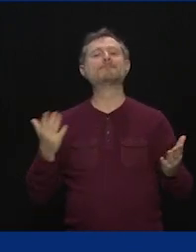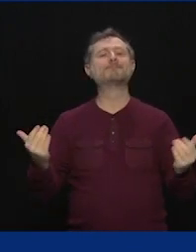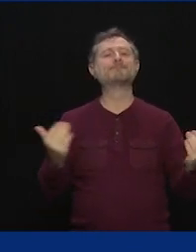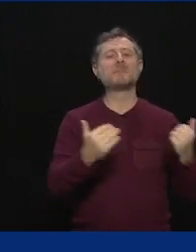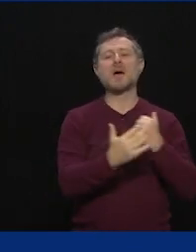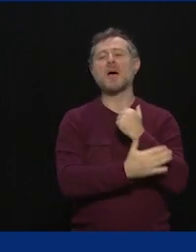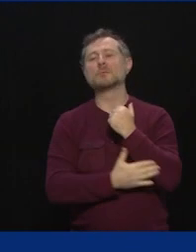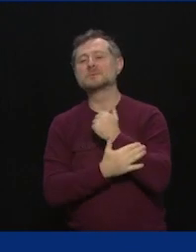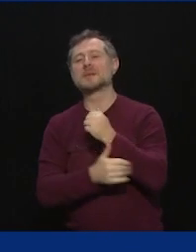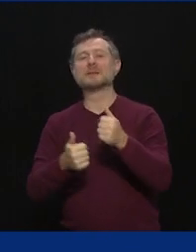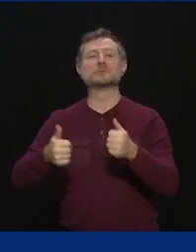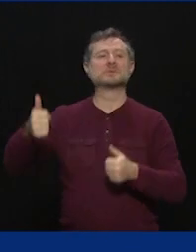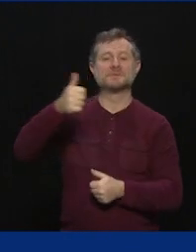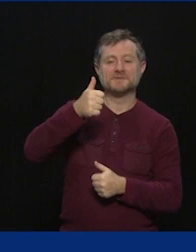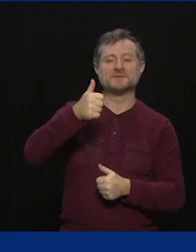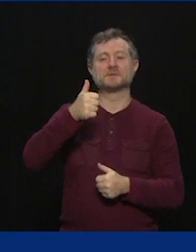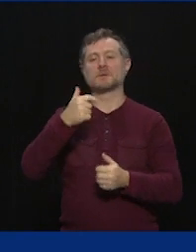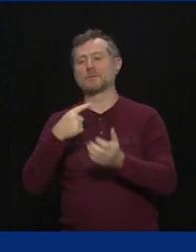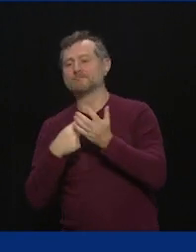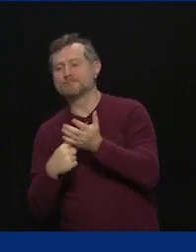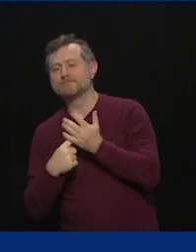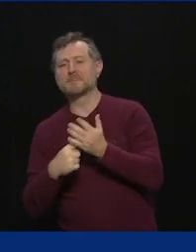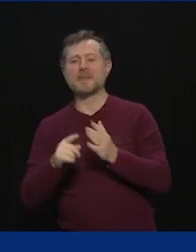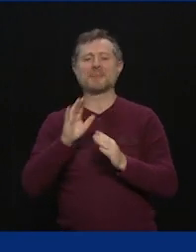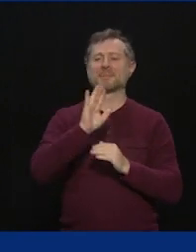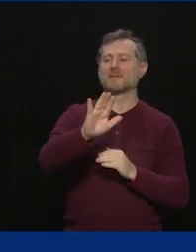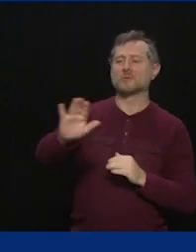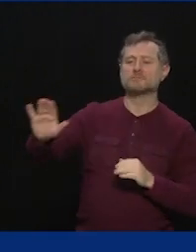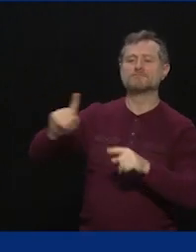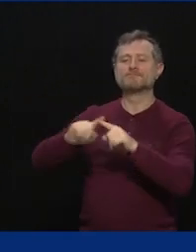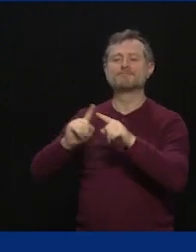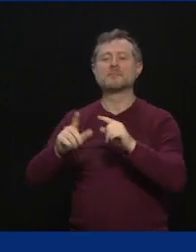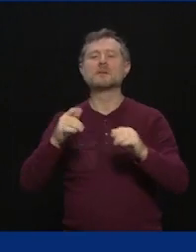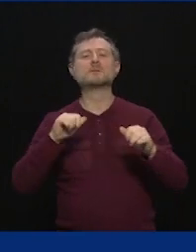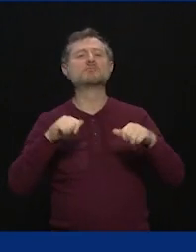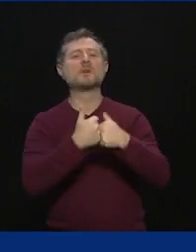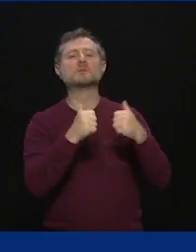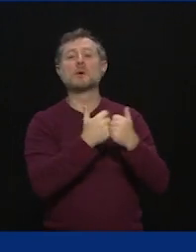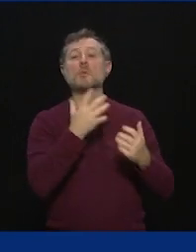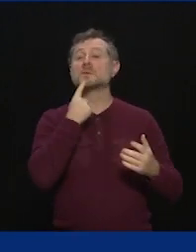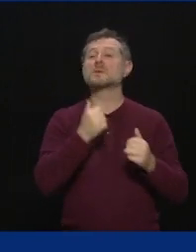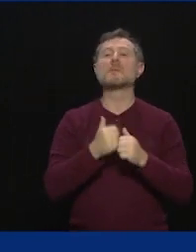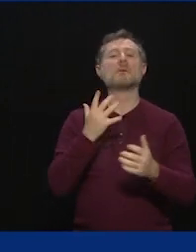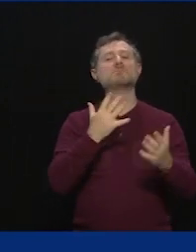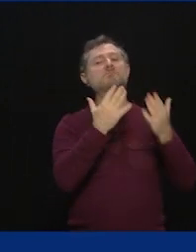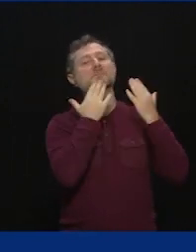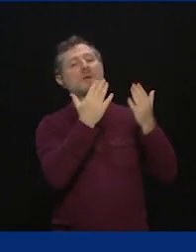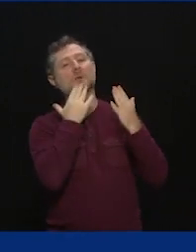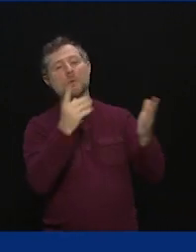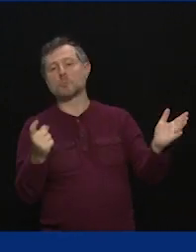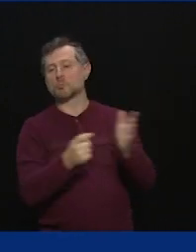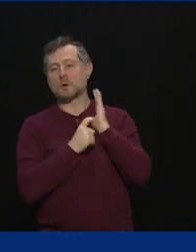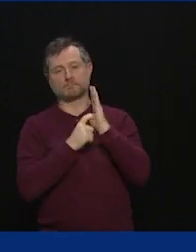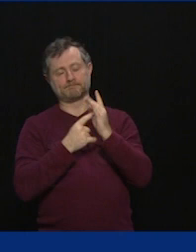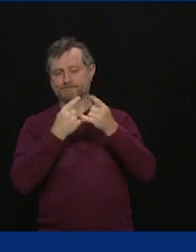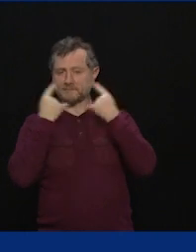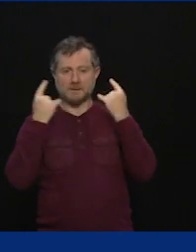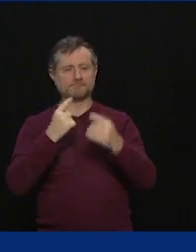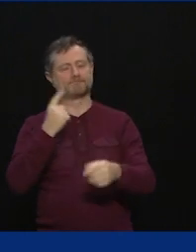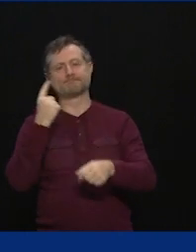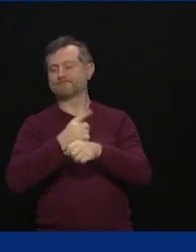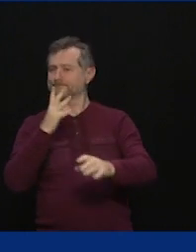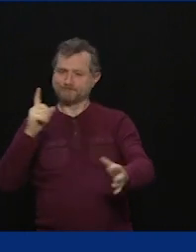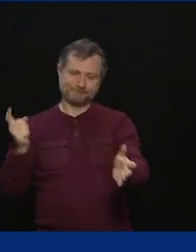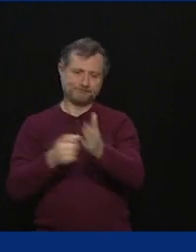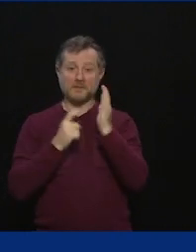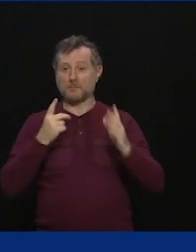me about their challenges. And I was thanked profusely for having a mask mandate day one, because that took the pressure off of